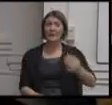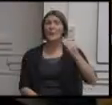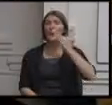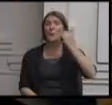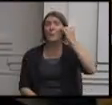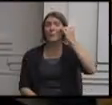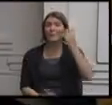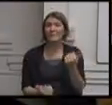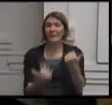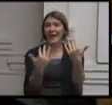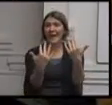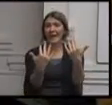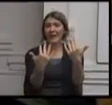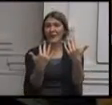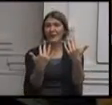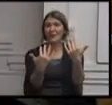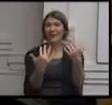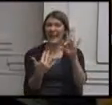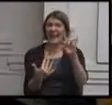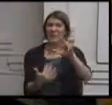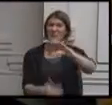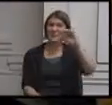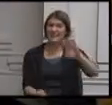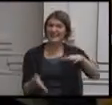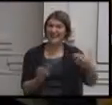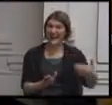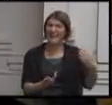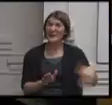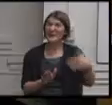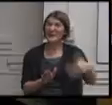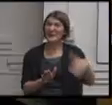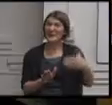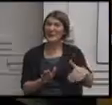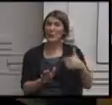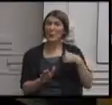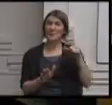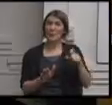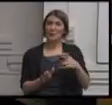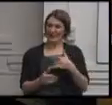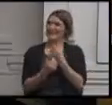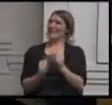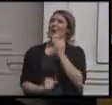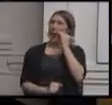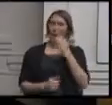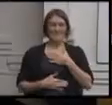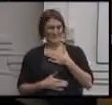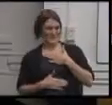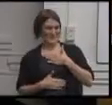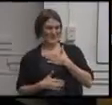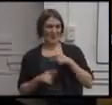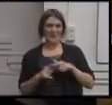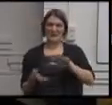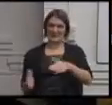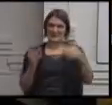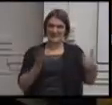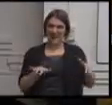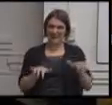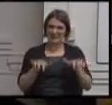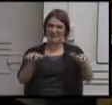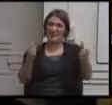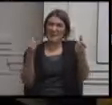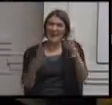occupancies, in our homes. Places that we're supposed to be safe is where most die in the United